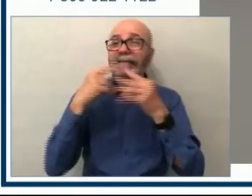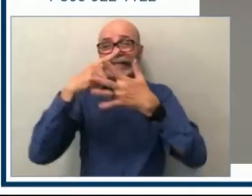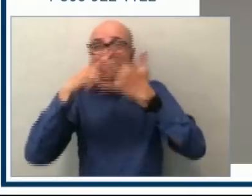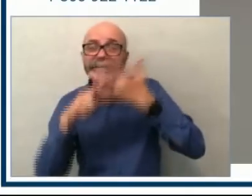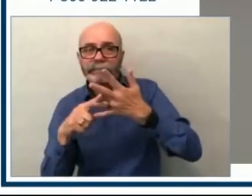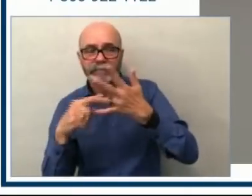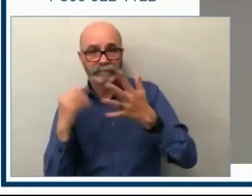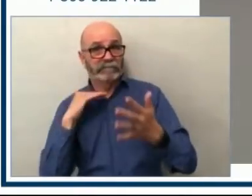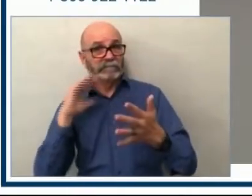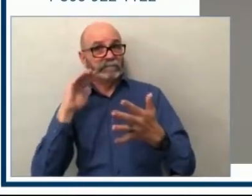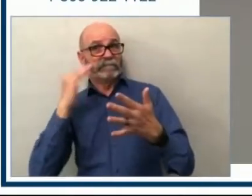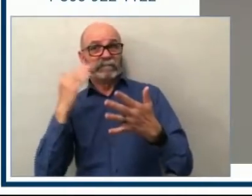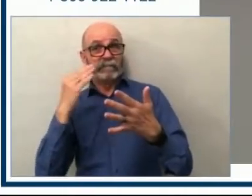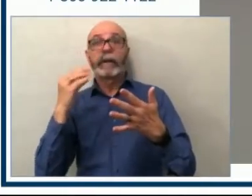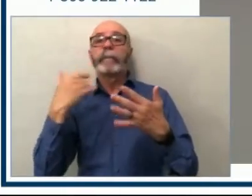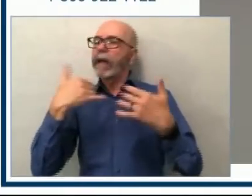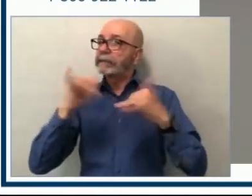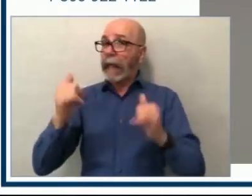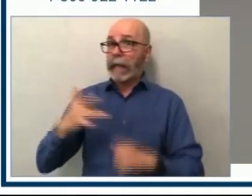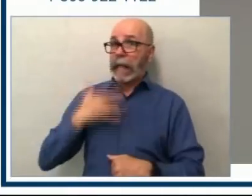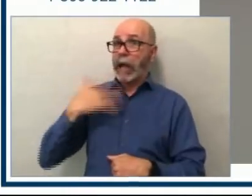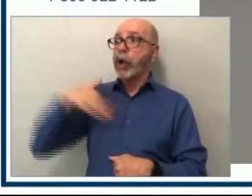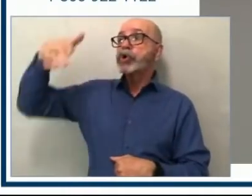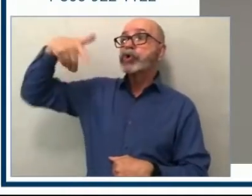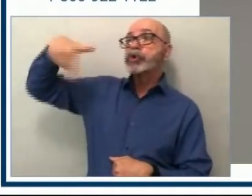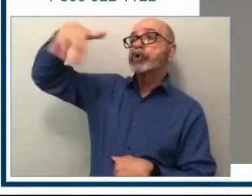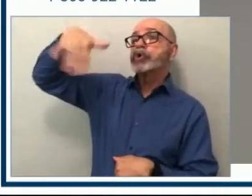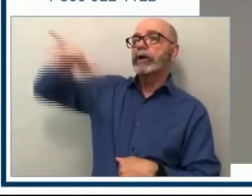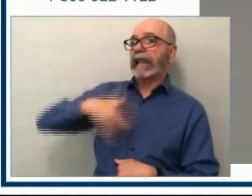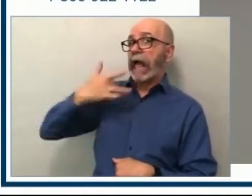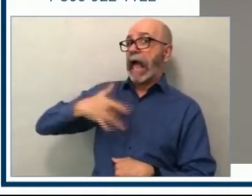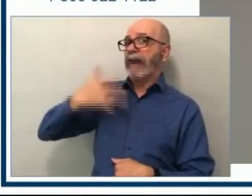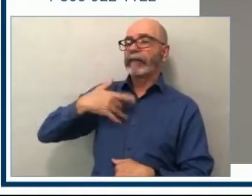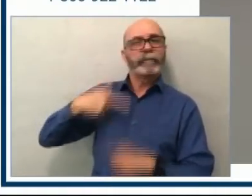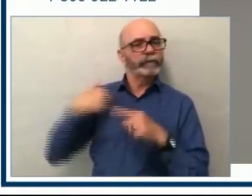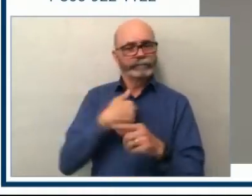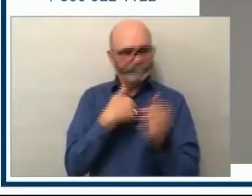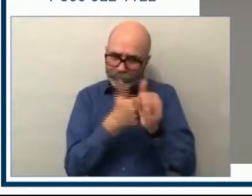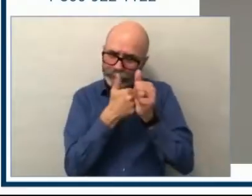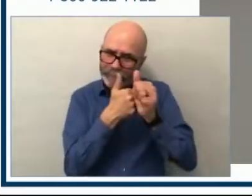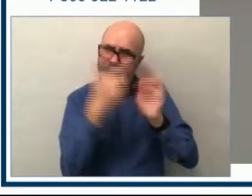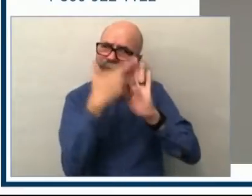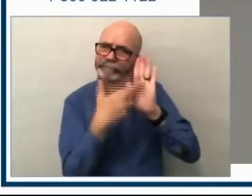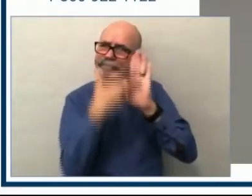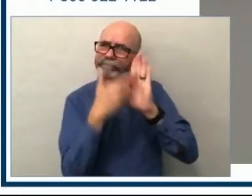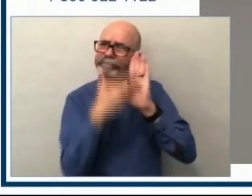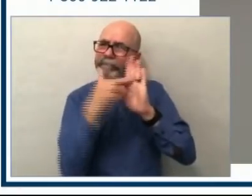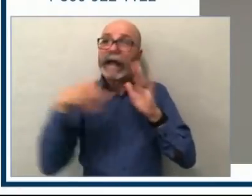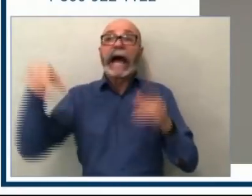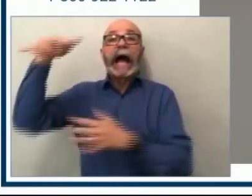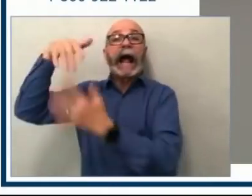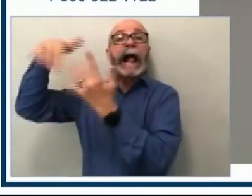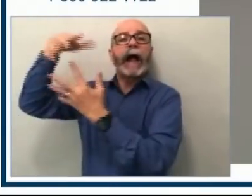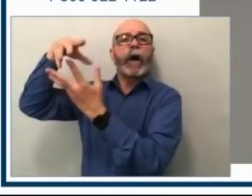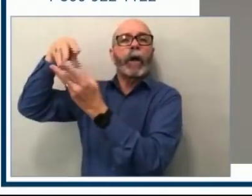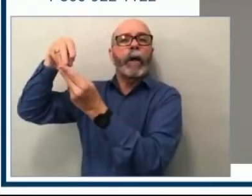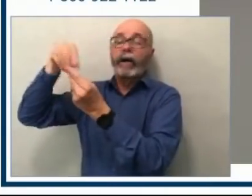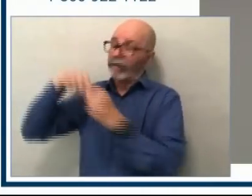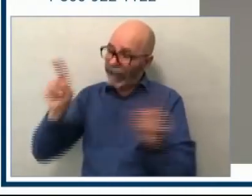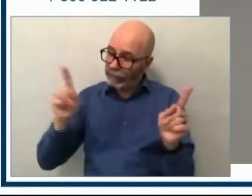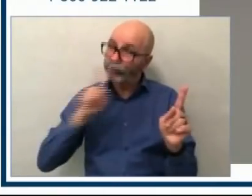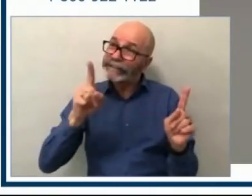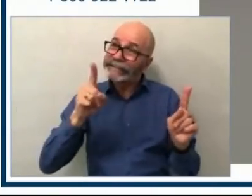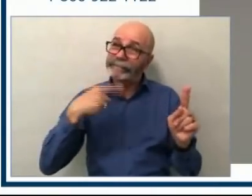big difference. But we'll continue to look. But I just wanted to give the update to people and give them the very reassuring news